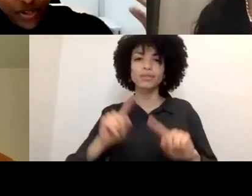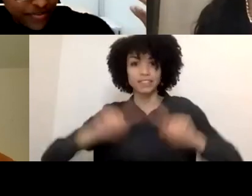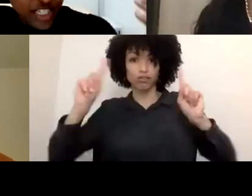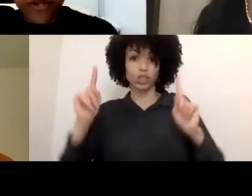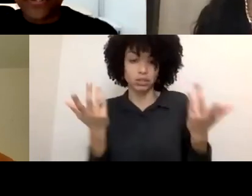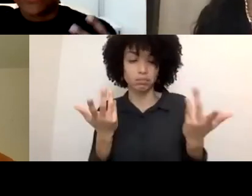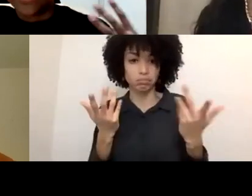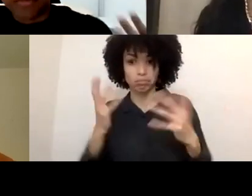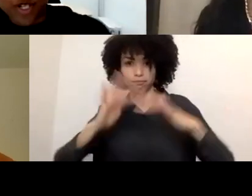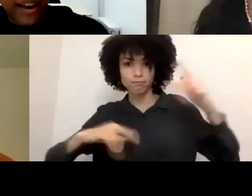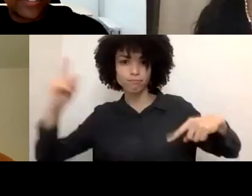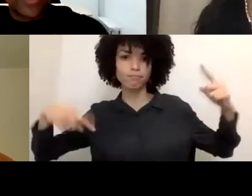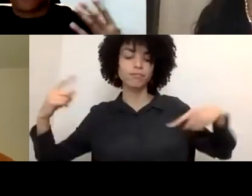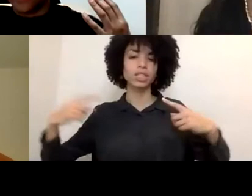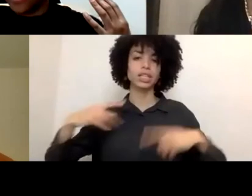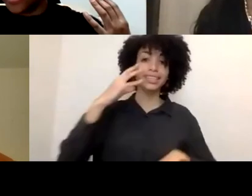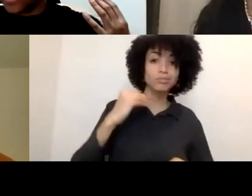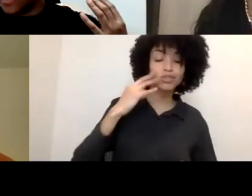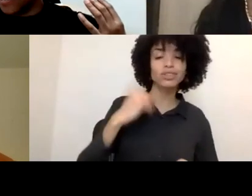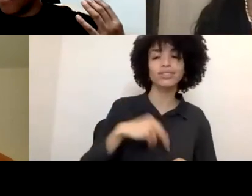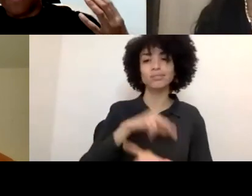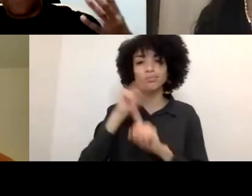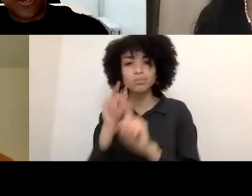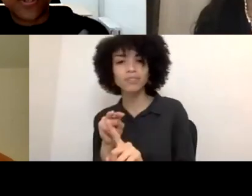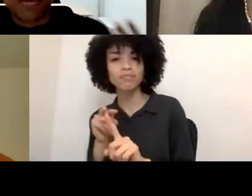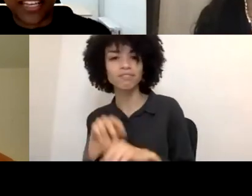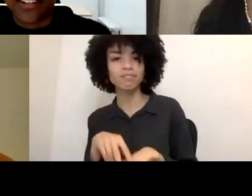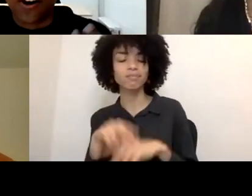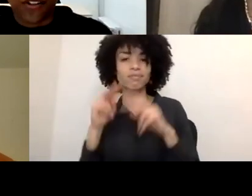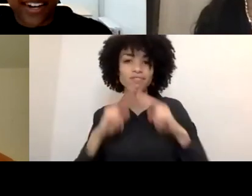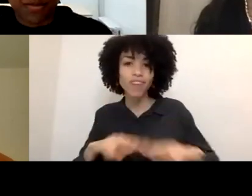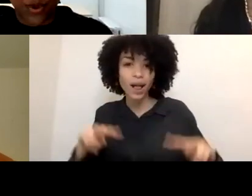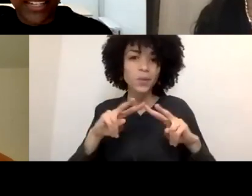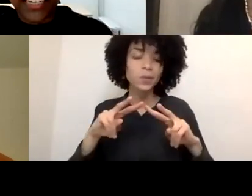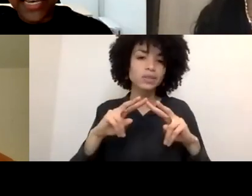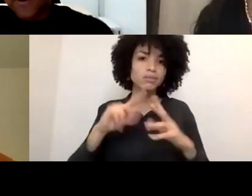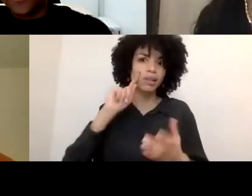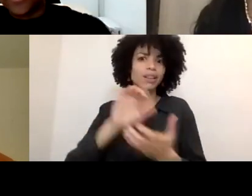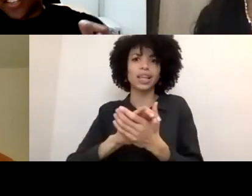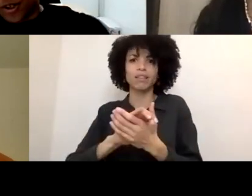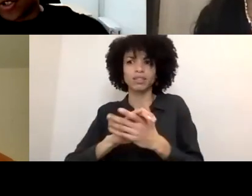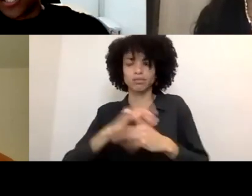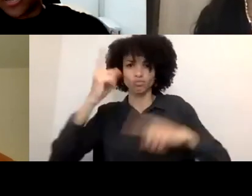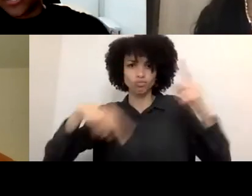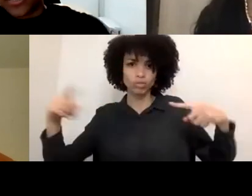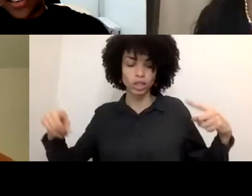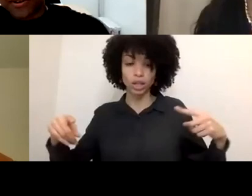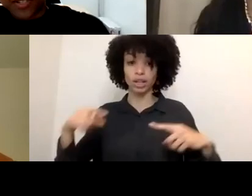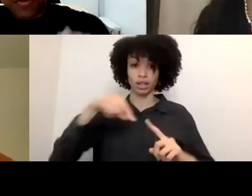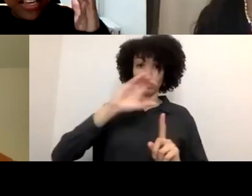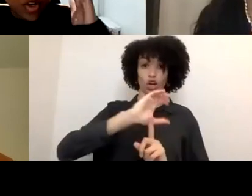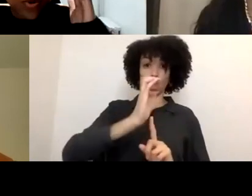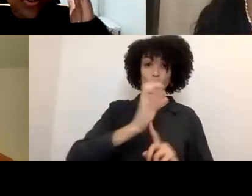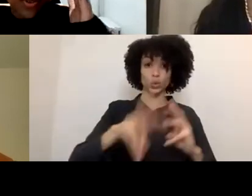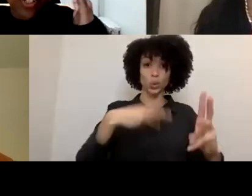And sort of experience and perspective, in values and beliefs, all of that is important. But in the cultural sector, I think how